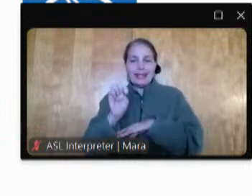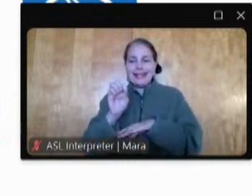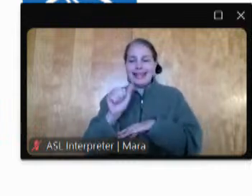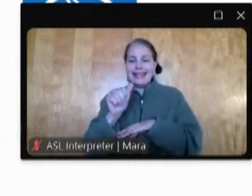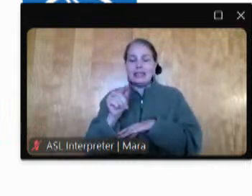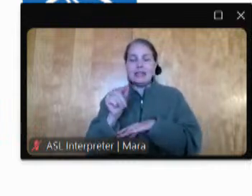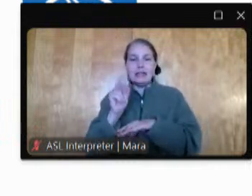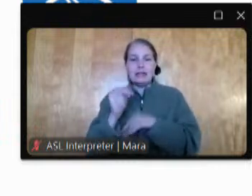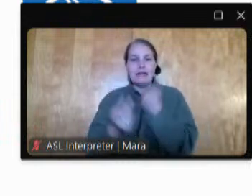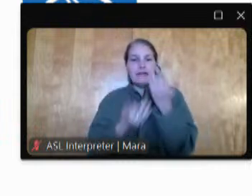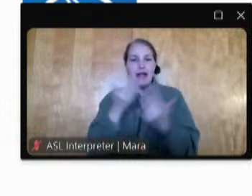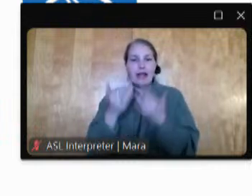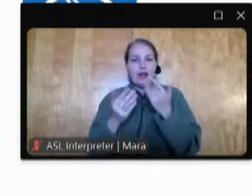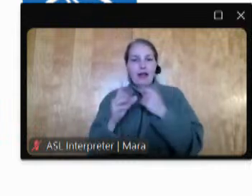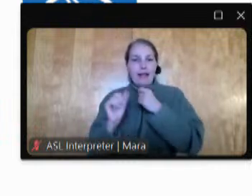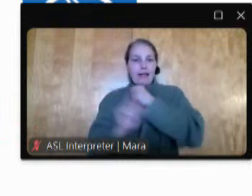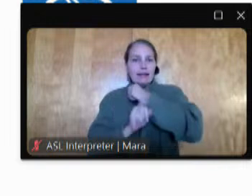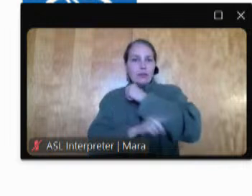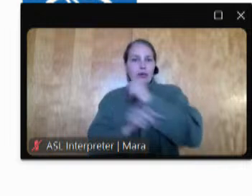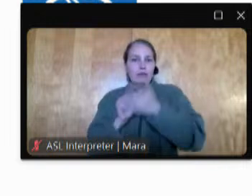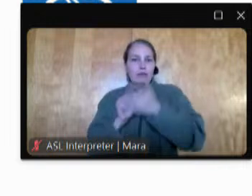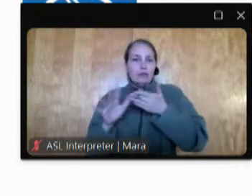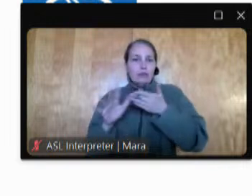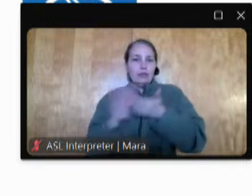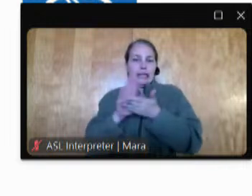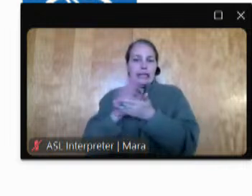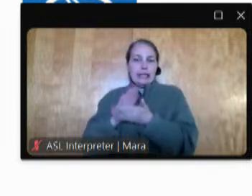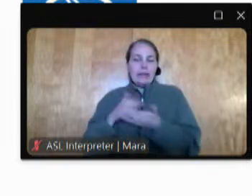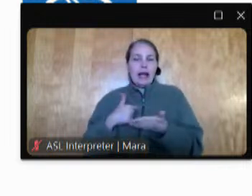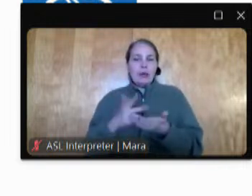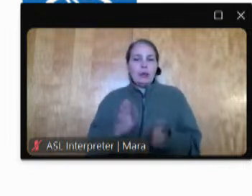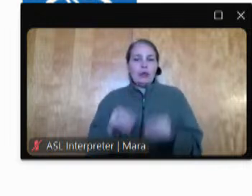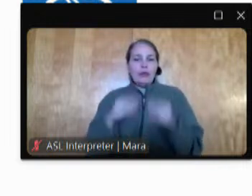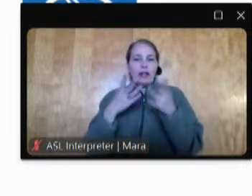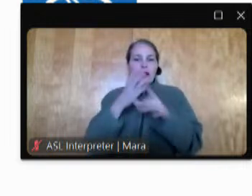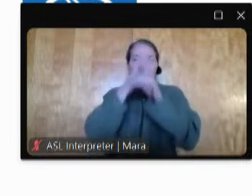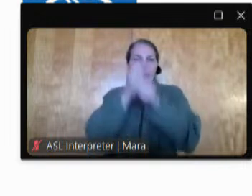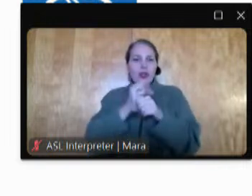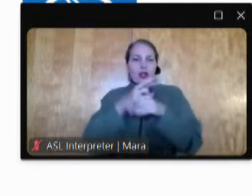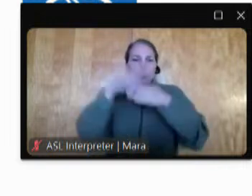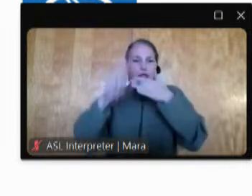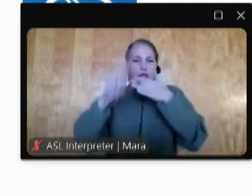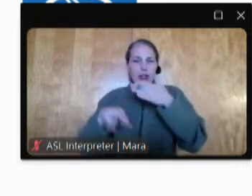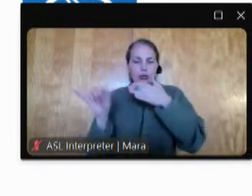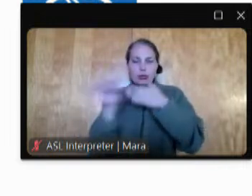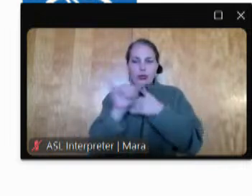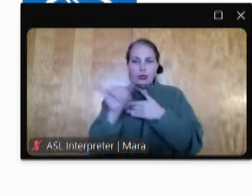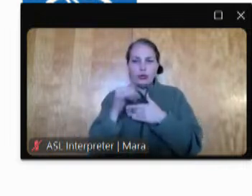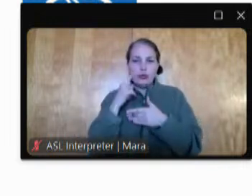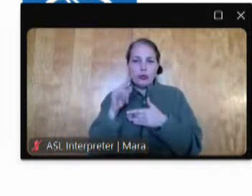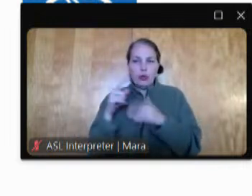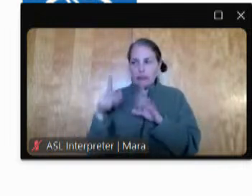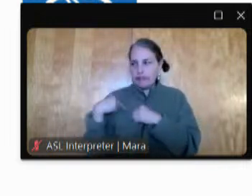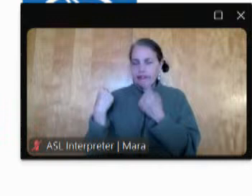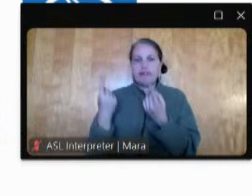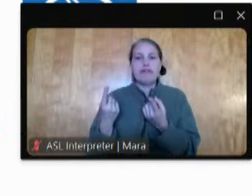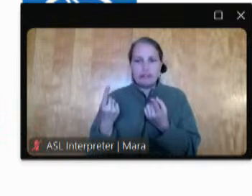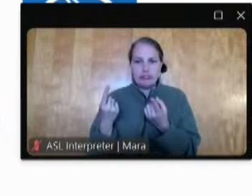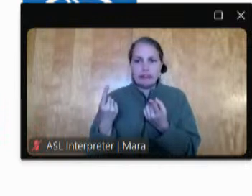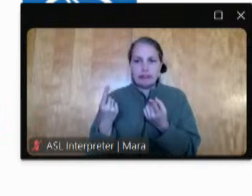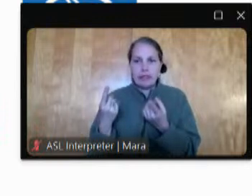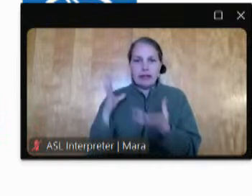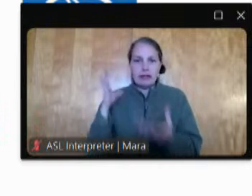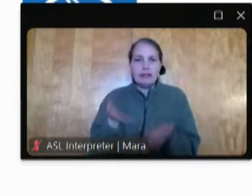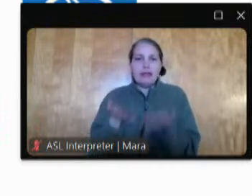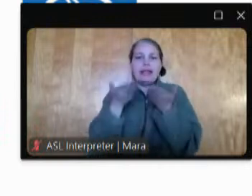cleanup activities. I will also provide a summary of results so far and provide a link to where